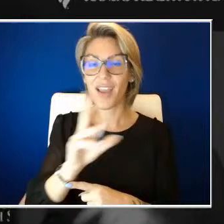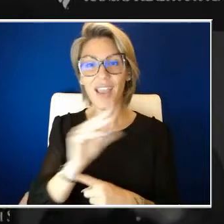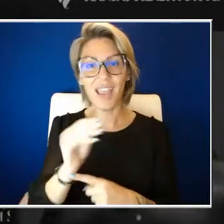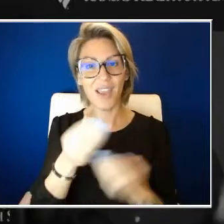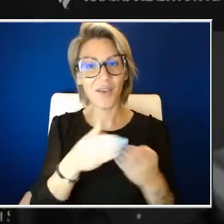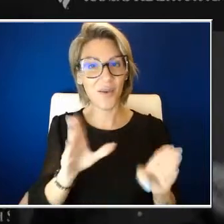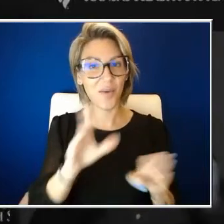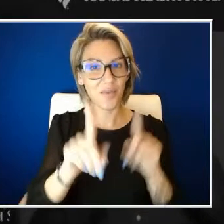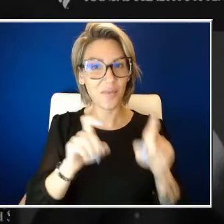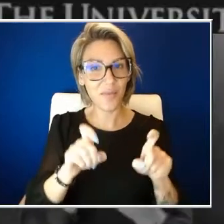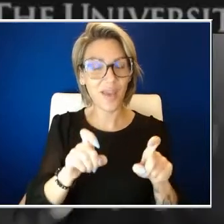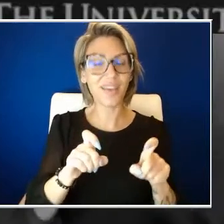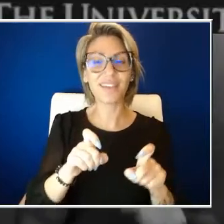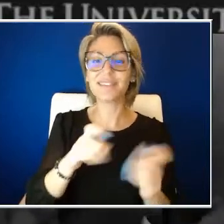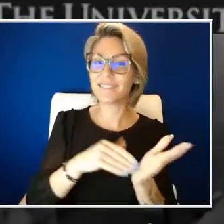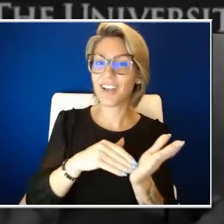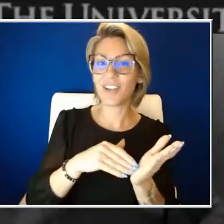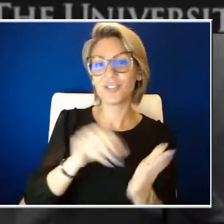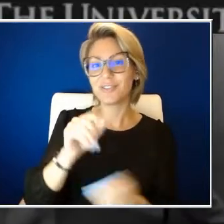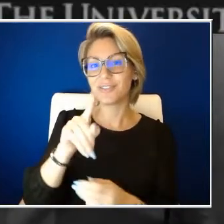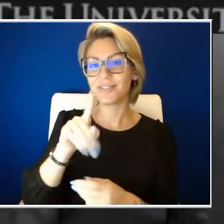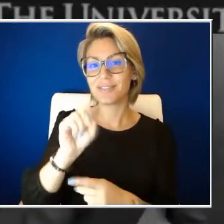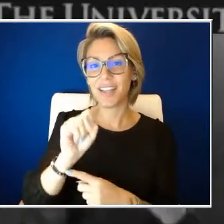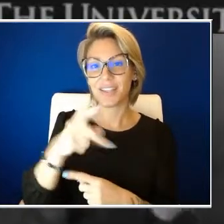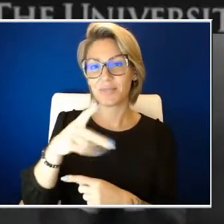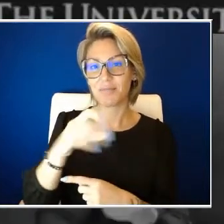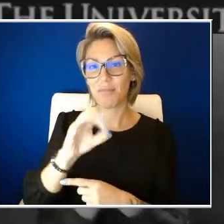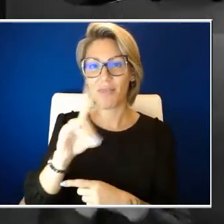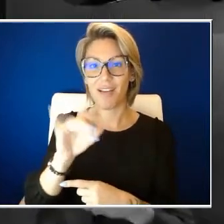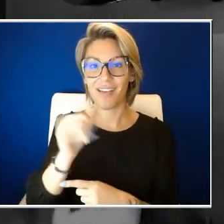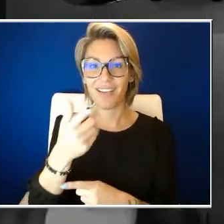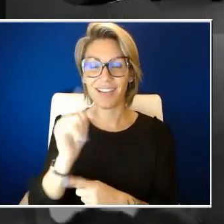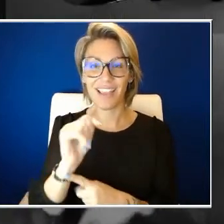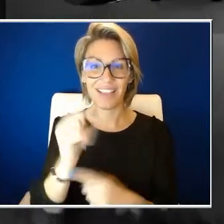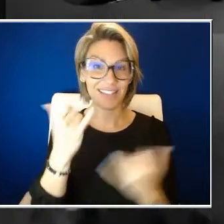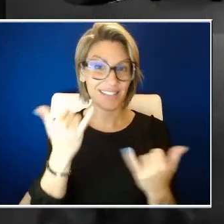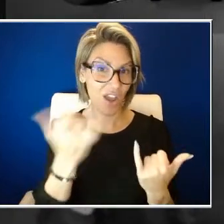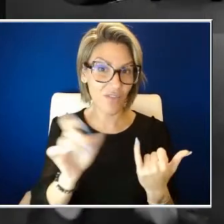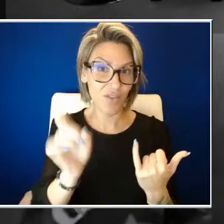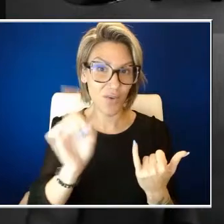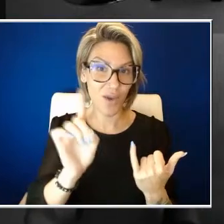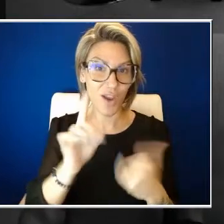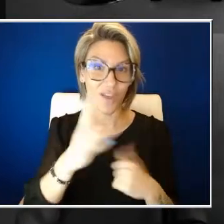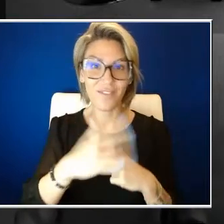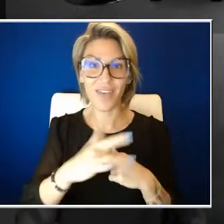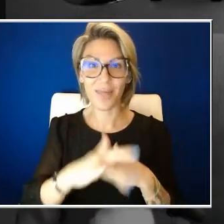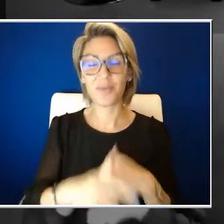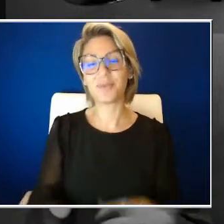Mics with Dr. Stites podcasts. Now, everywhere podcasts are available.